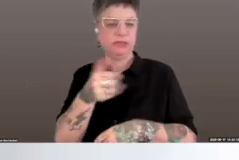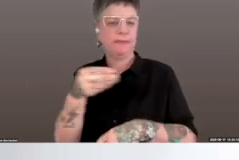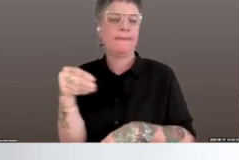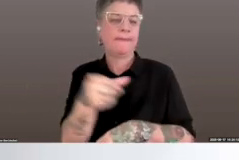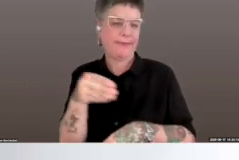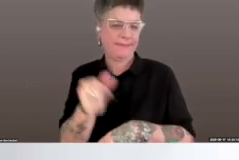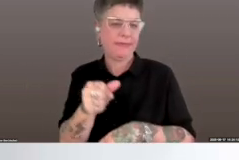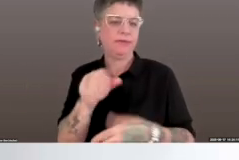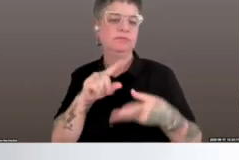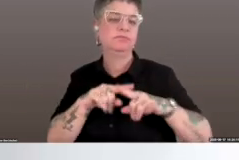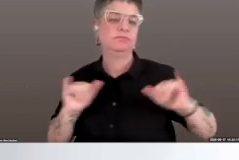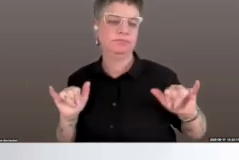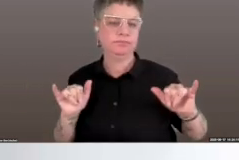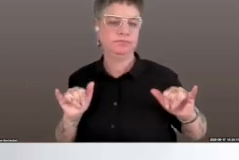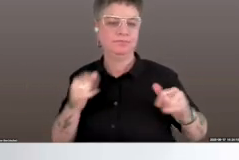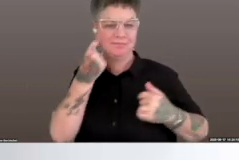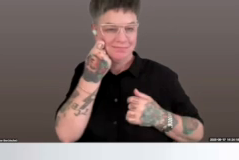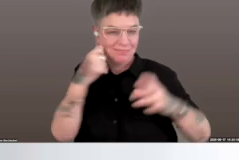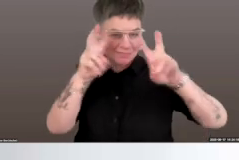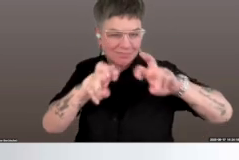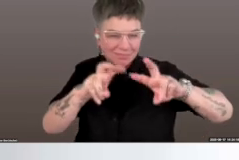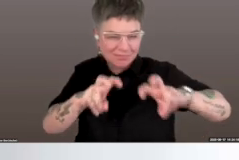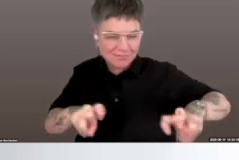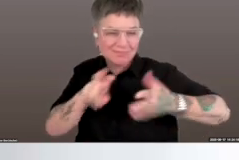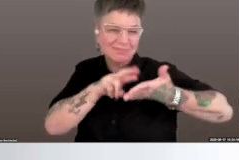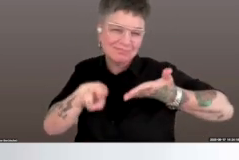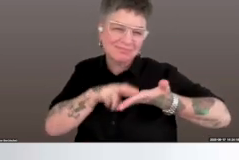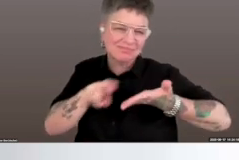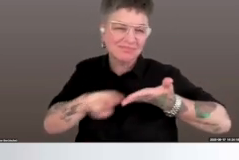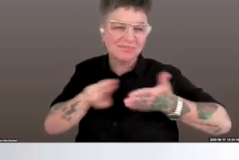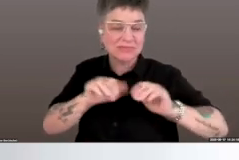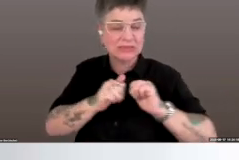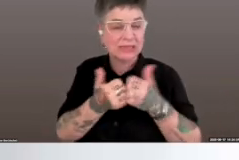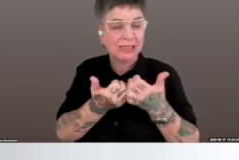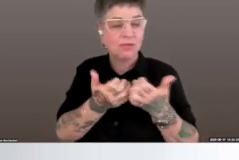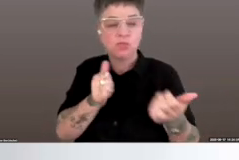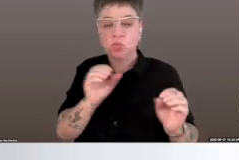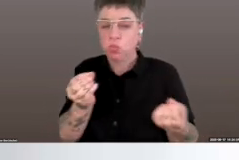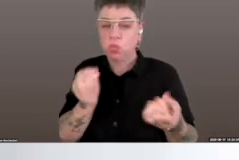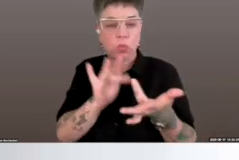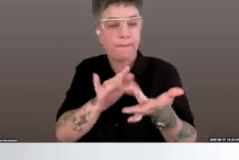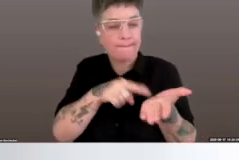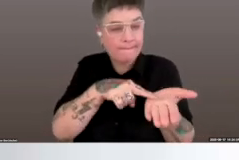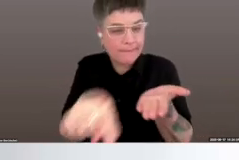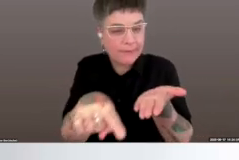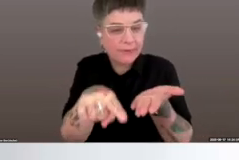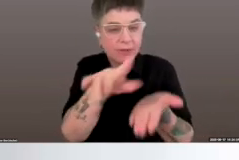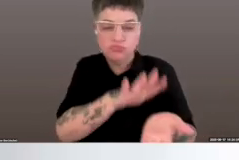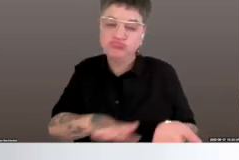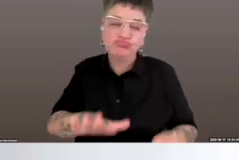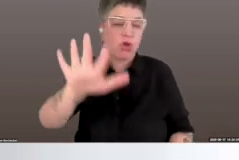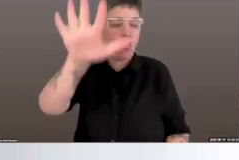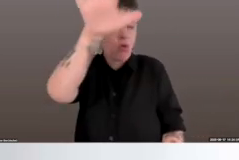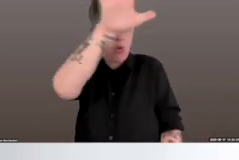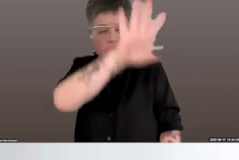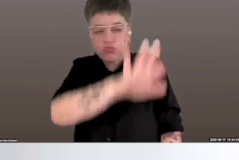and CAL-ITP conducted research about the adoption of contactless payments at EV chargers across the state to help CARB's